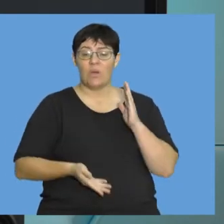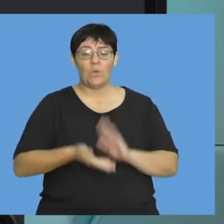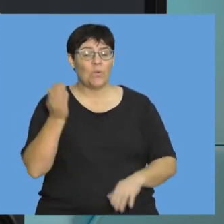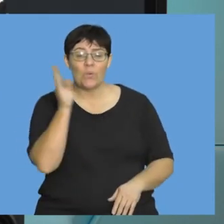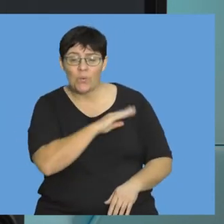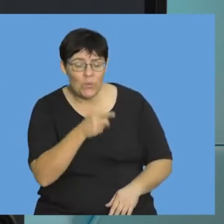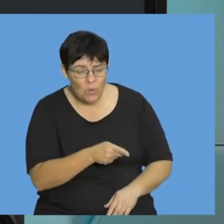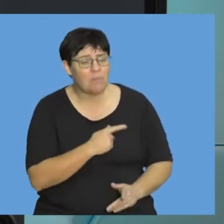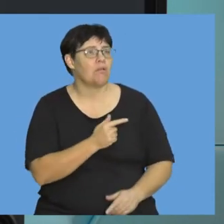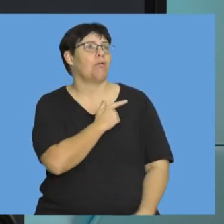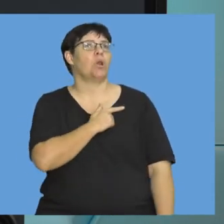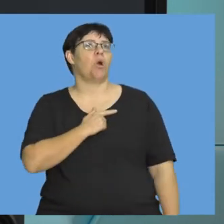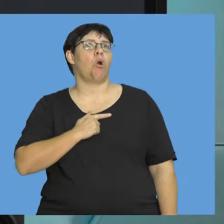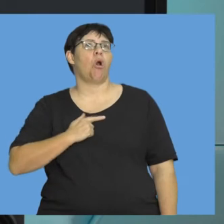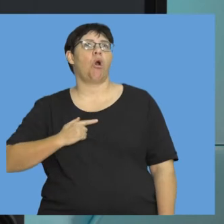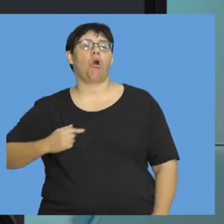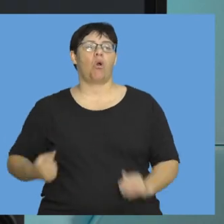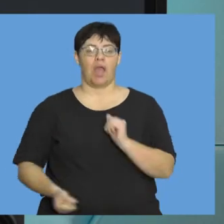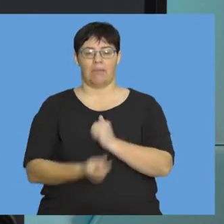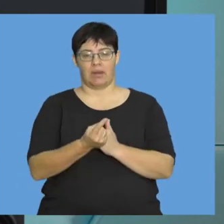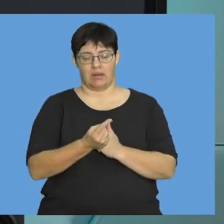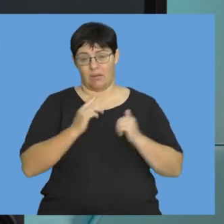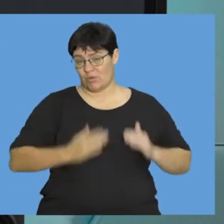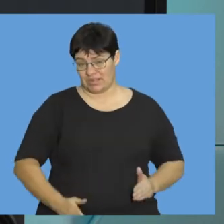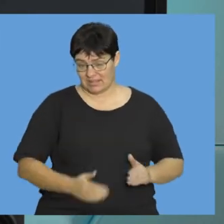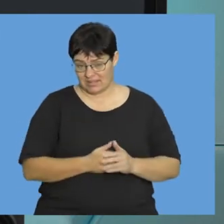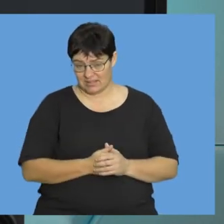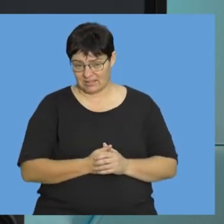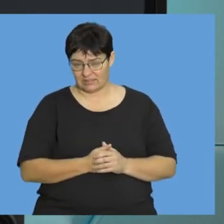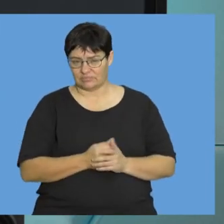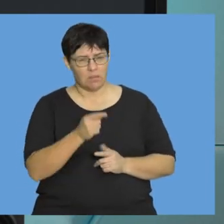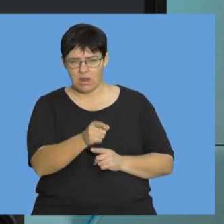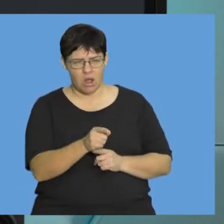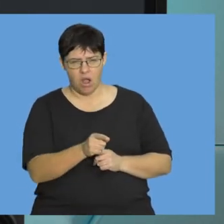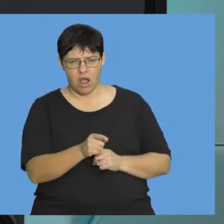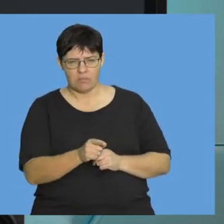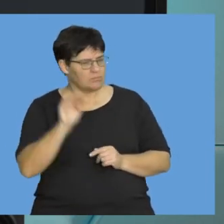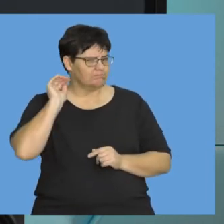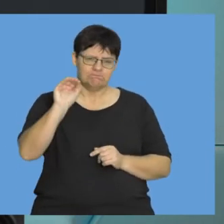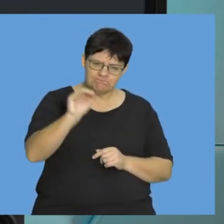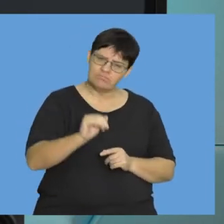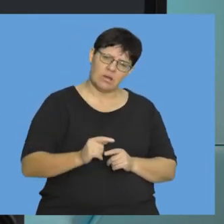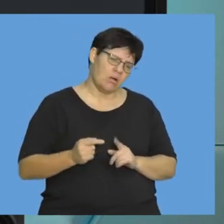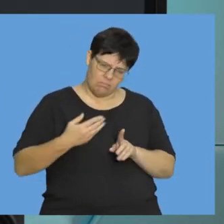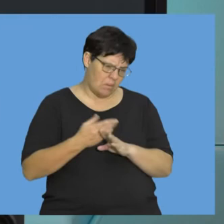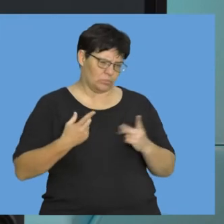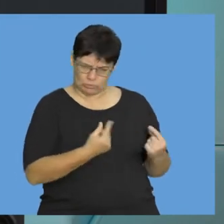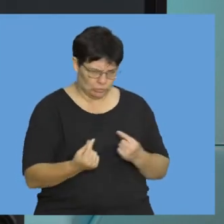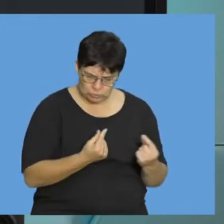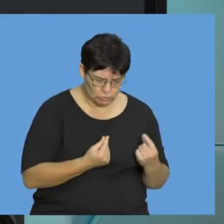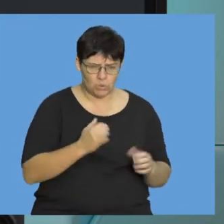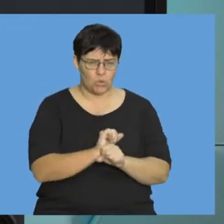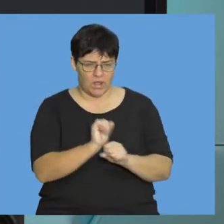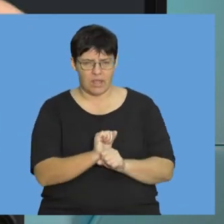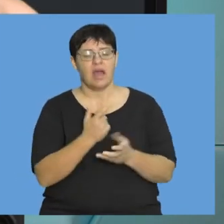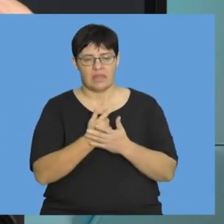take so long to happen in our body. All right, so what they do is they're the go-to guys. They go in, they